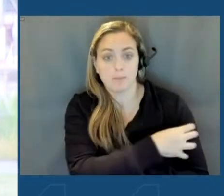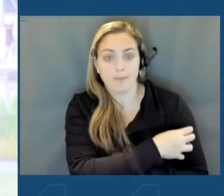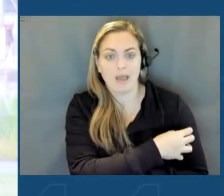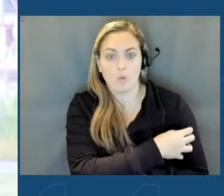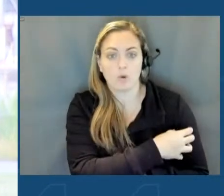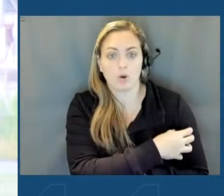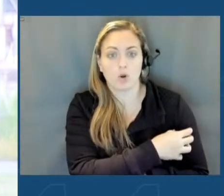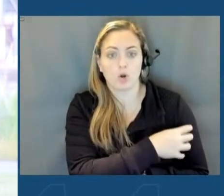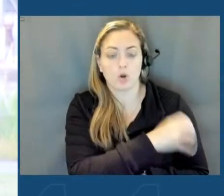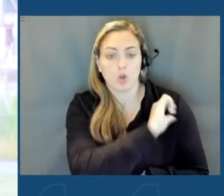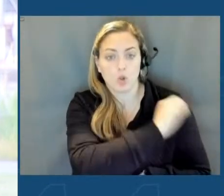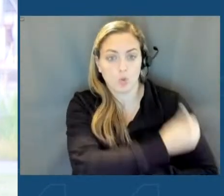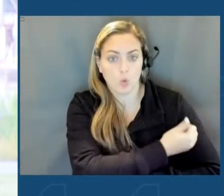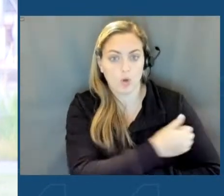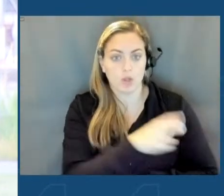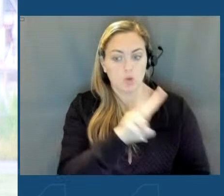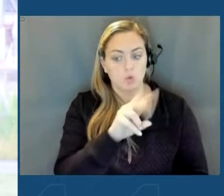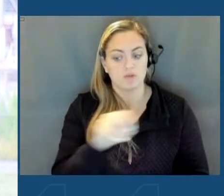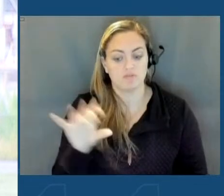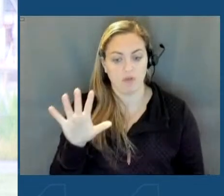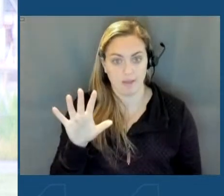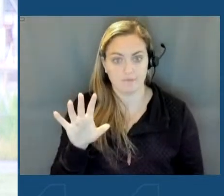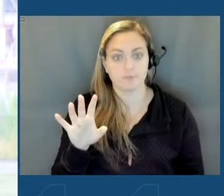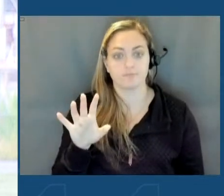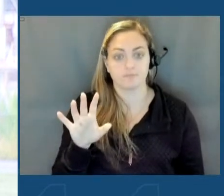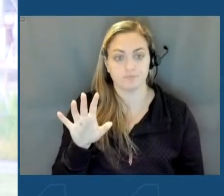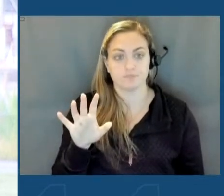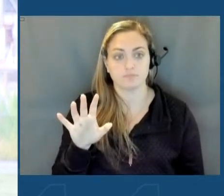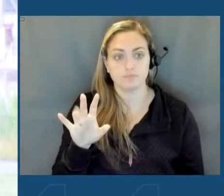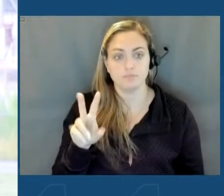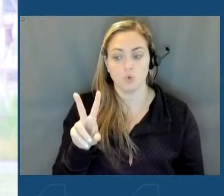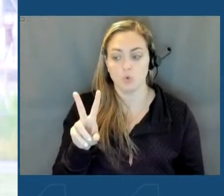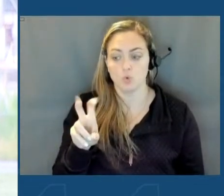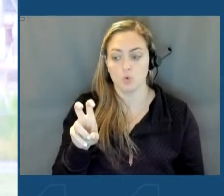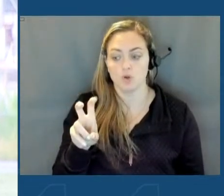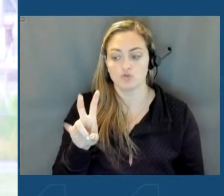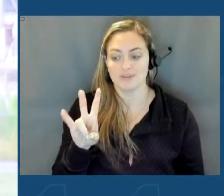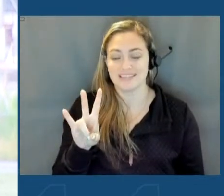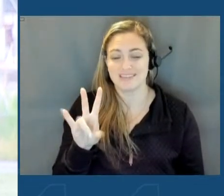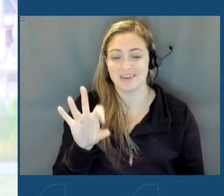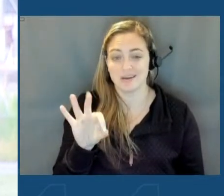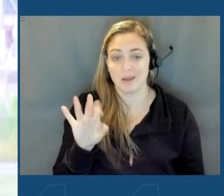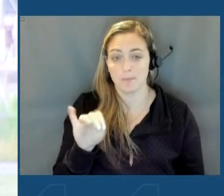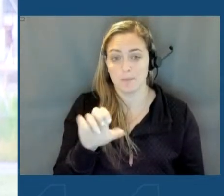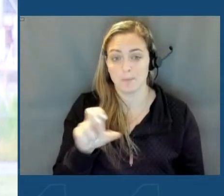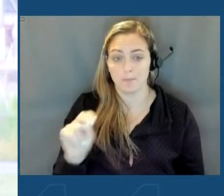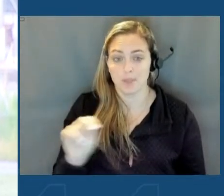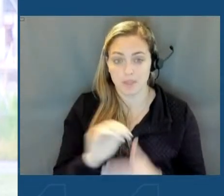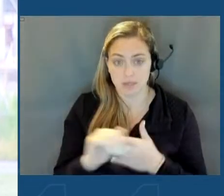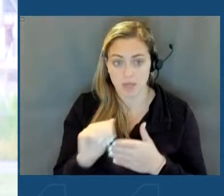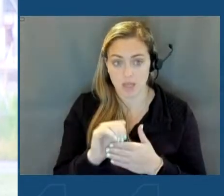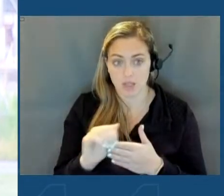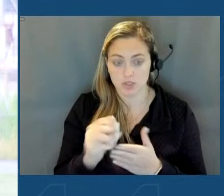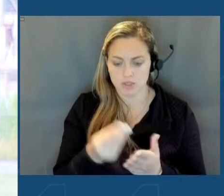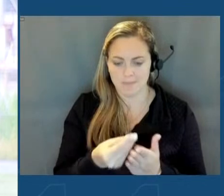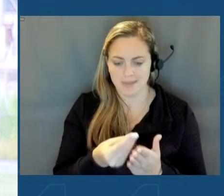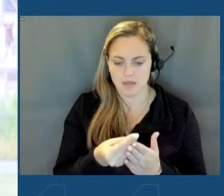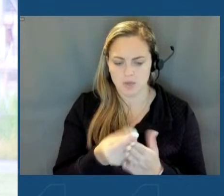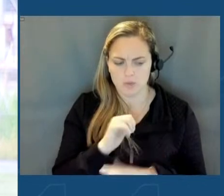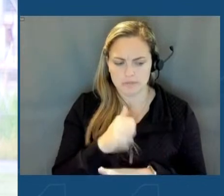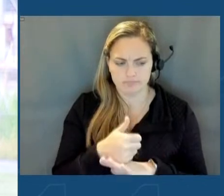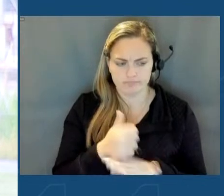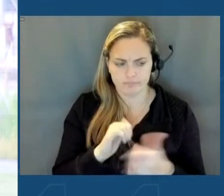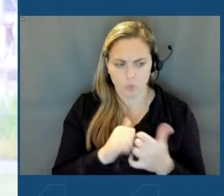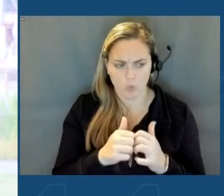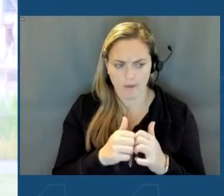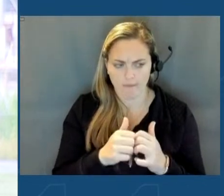in 2005, it was $279 million. And the settlement was structured in a way that it